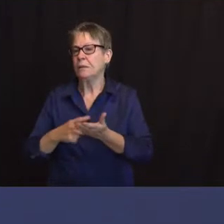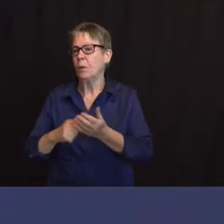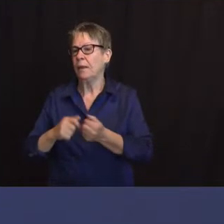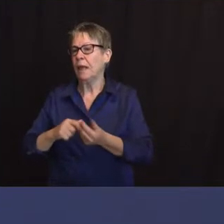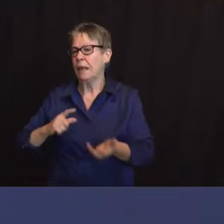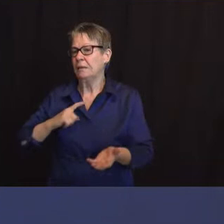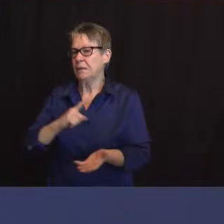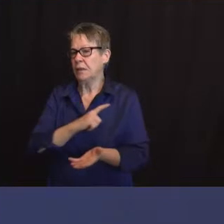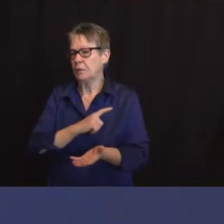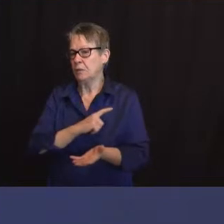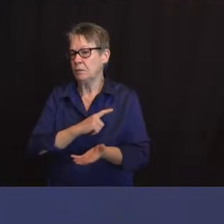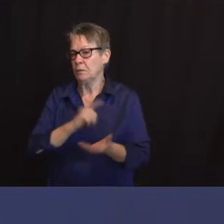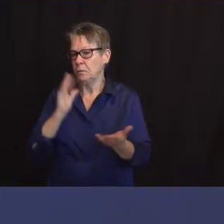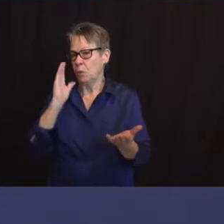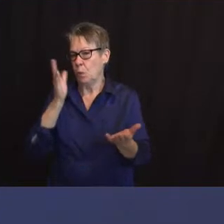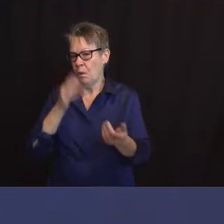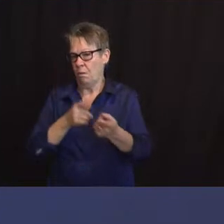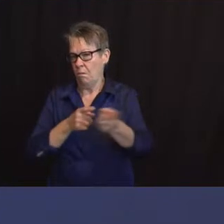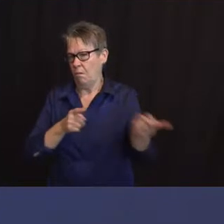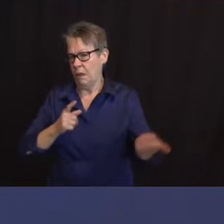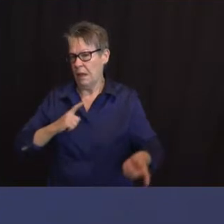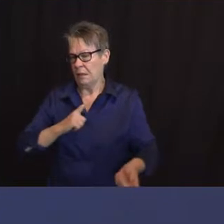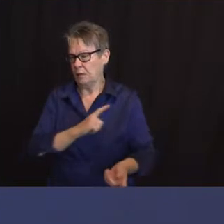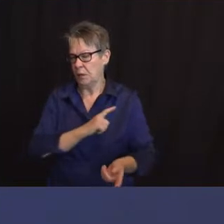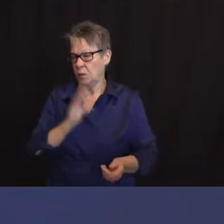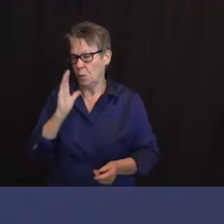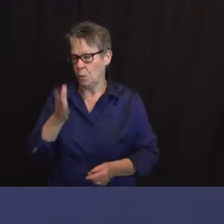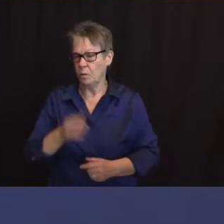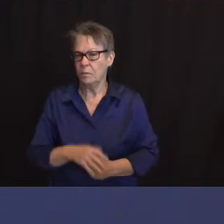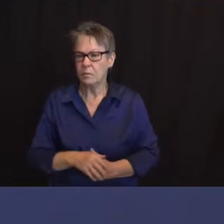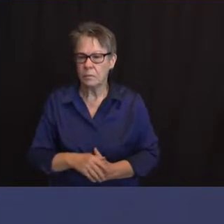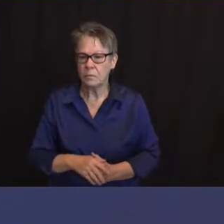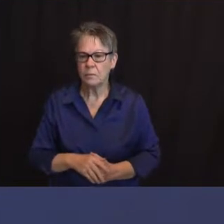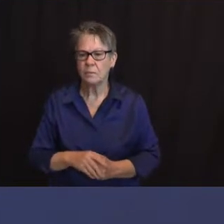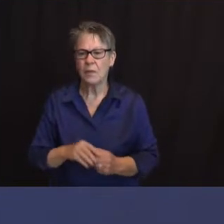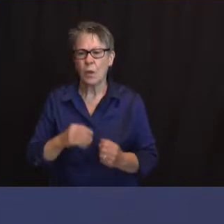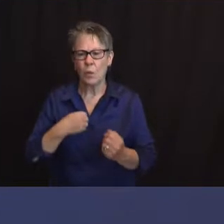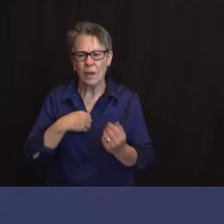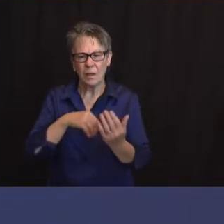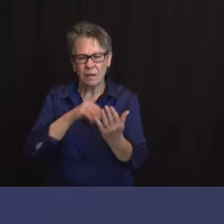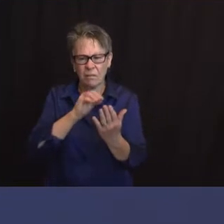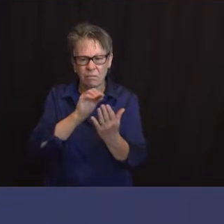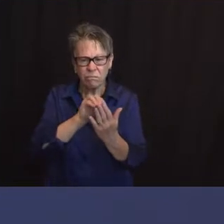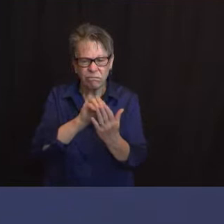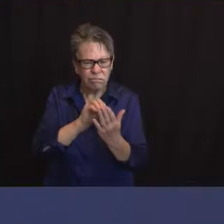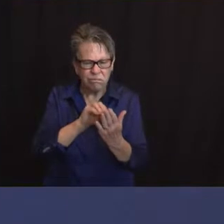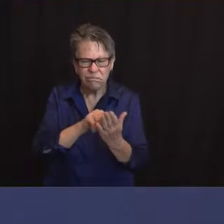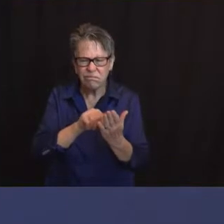Secondly, I wrote down something. I have no idea what I don't know what I wrote myself here.